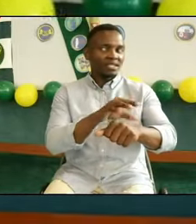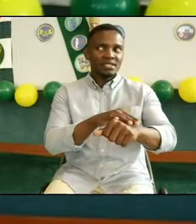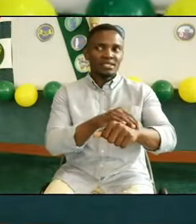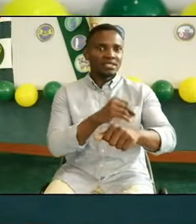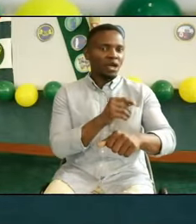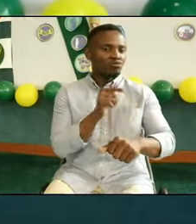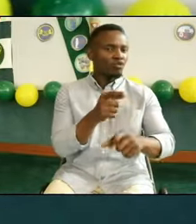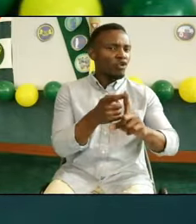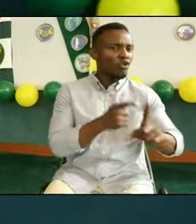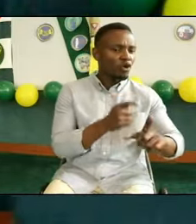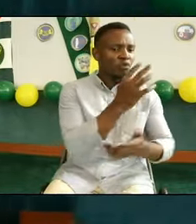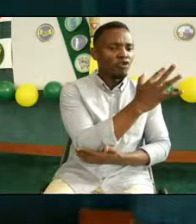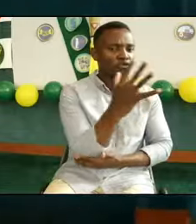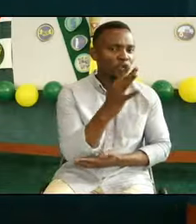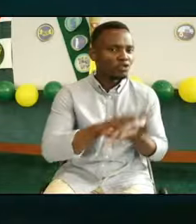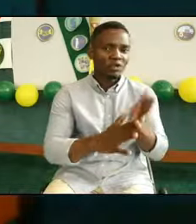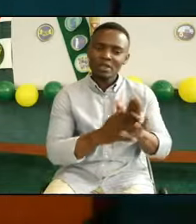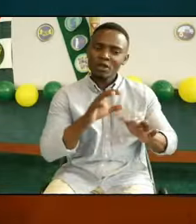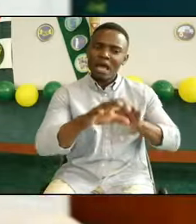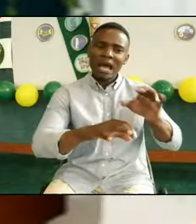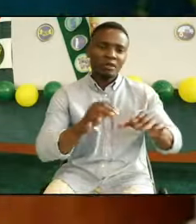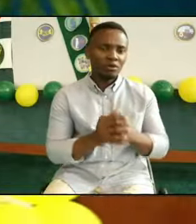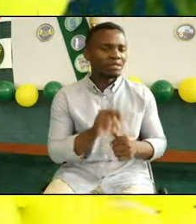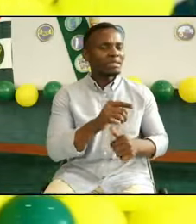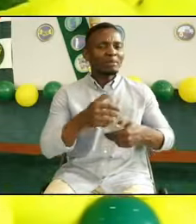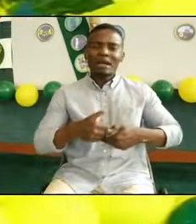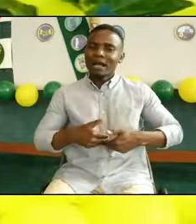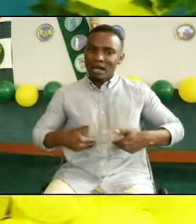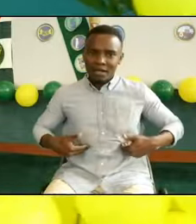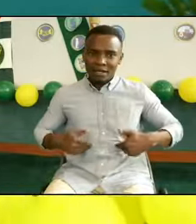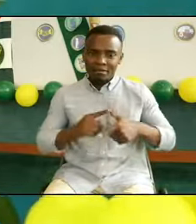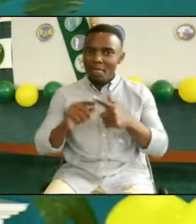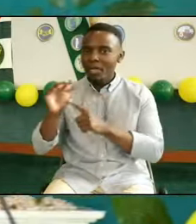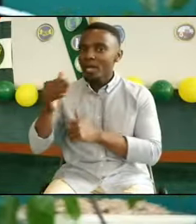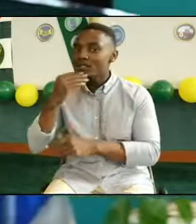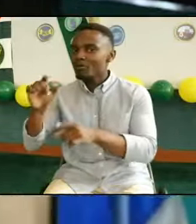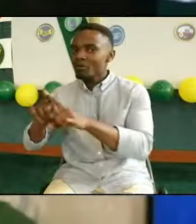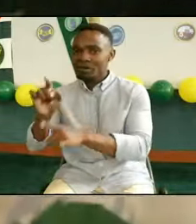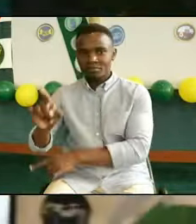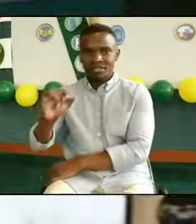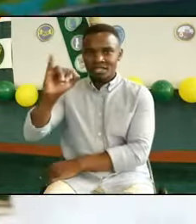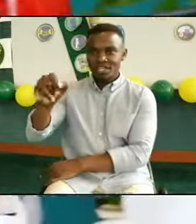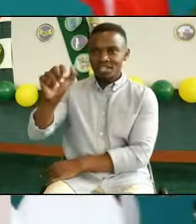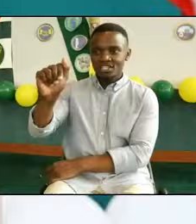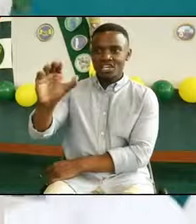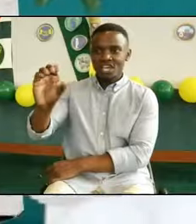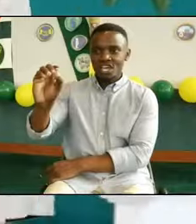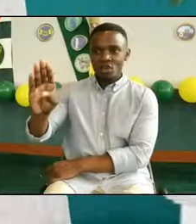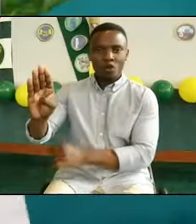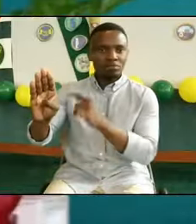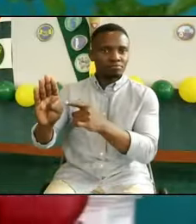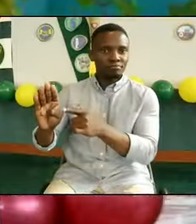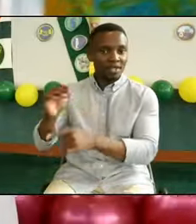came back from the bush without any animal. And he was so hungry. Then he came to his younger brother Jacob, because Jacob had animals in the